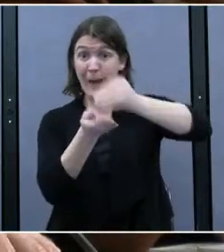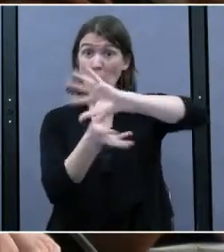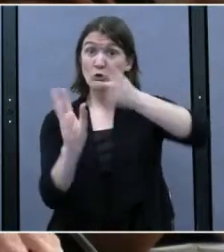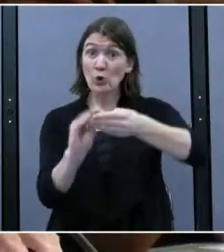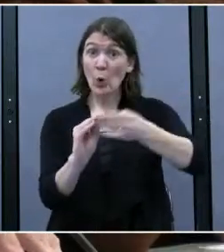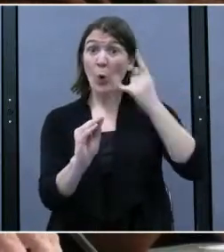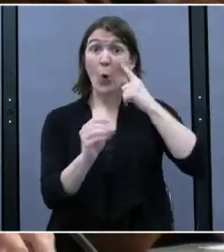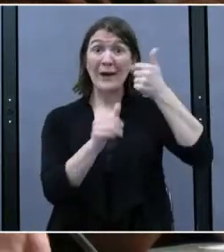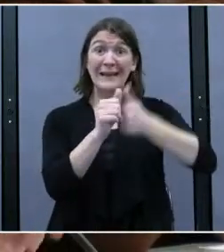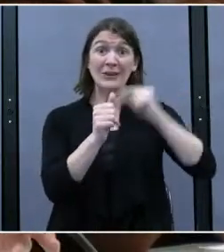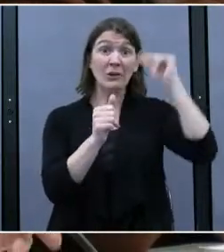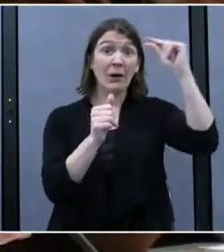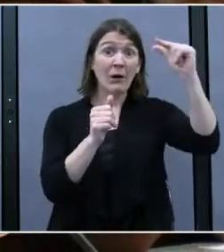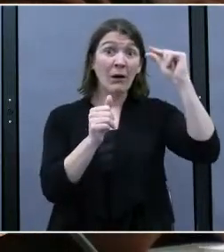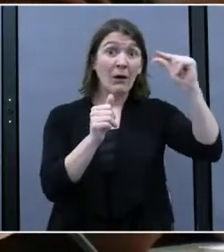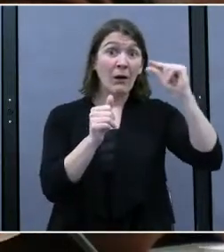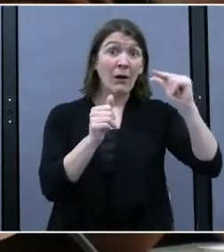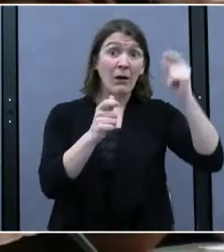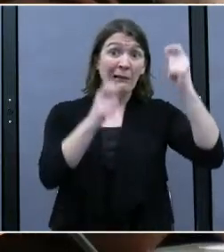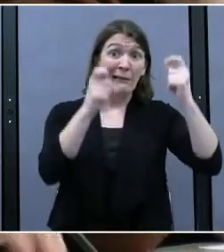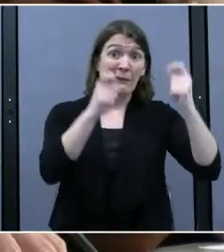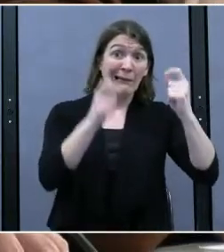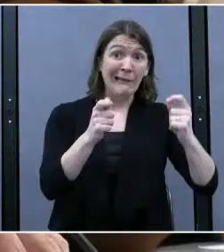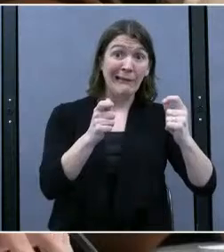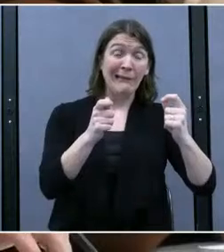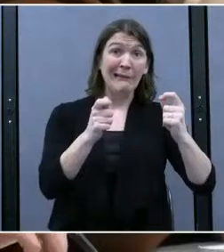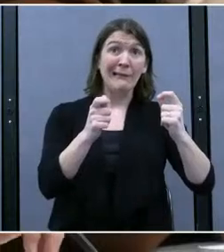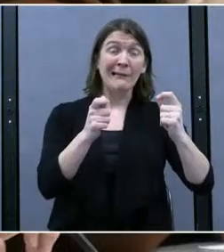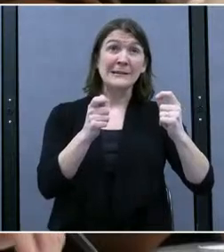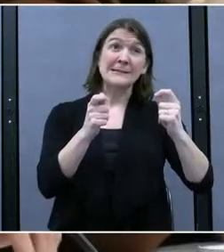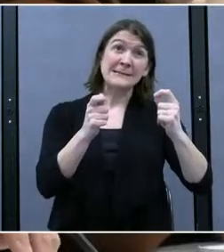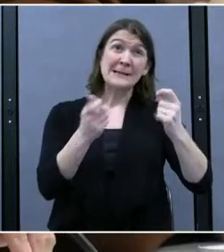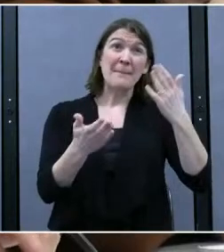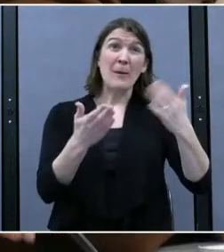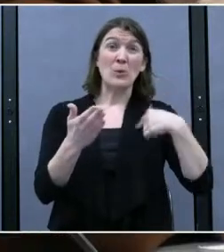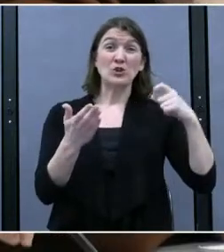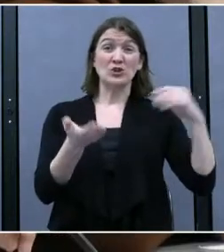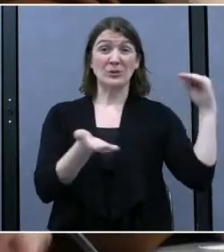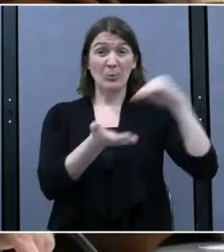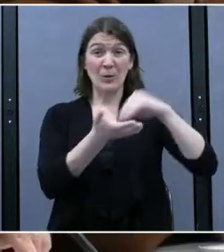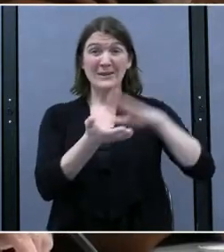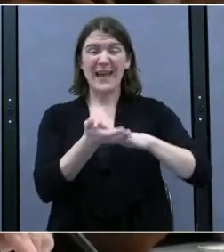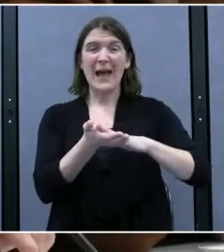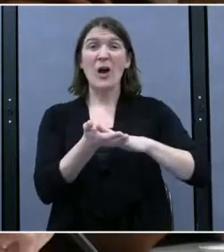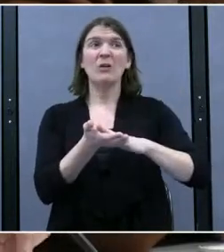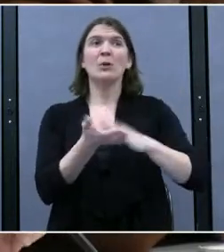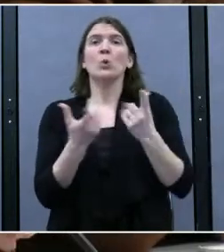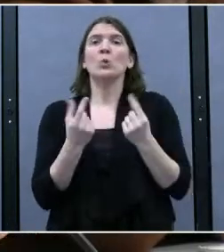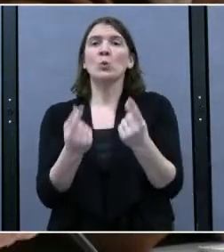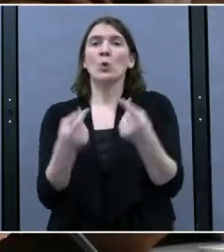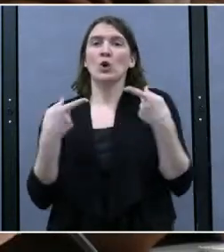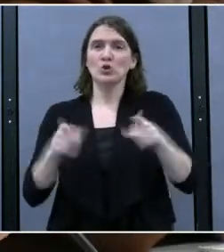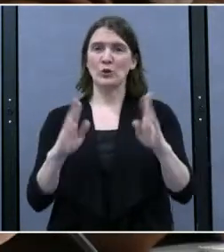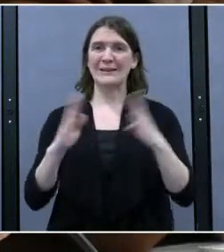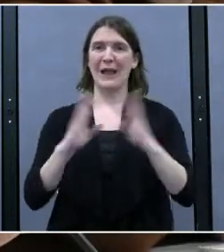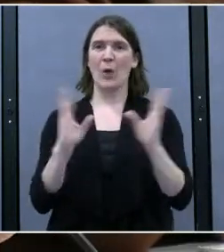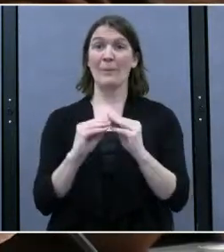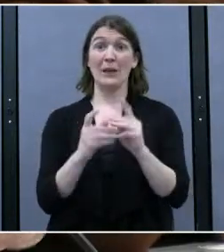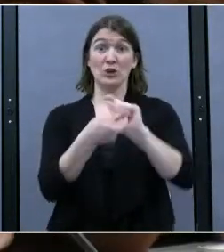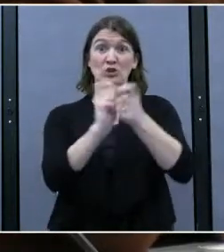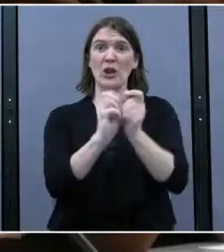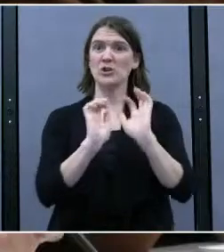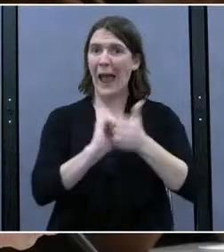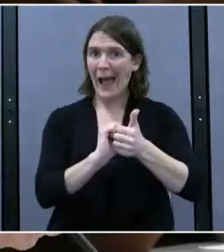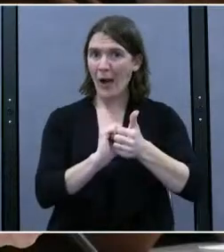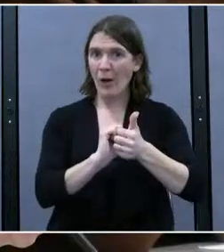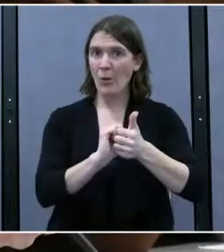way, that perhaps it should be stipulated in what happens at town meeting, what those changes are,